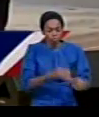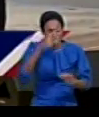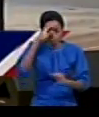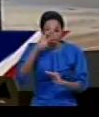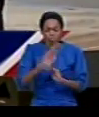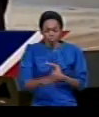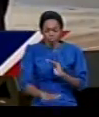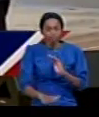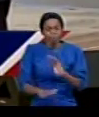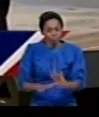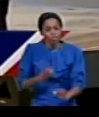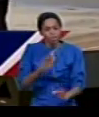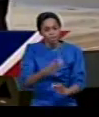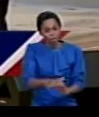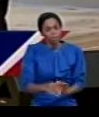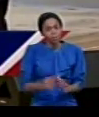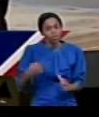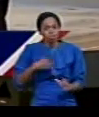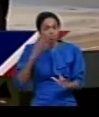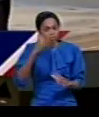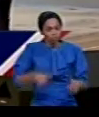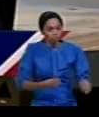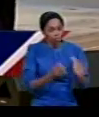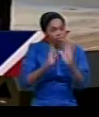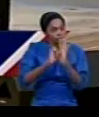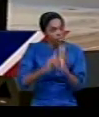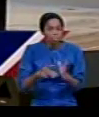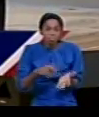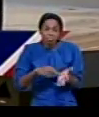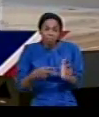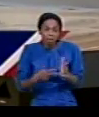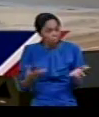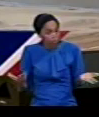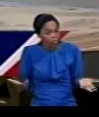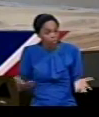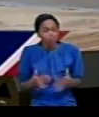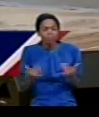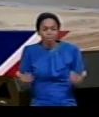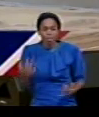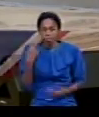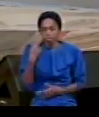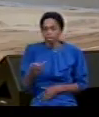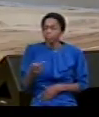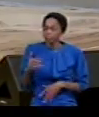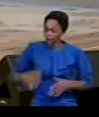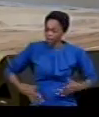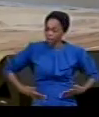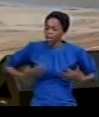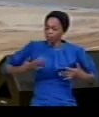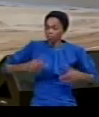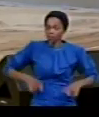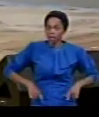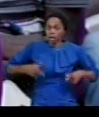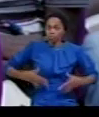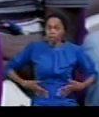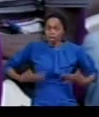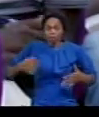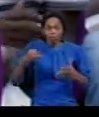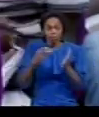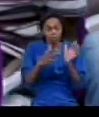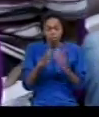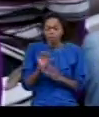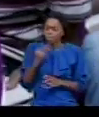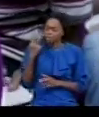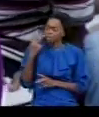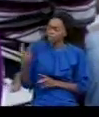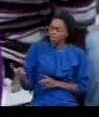should follow his steps. What does that mean? I look at the life of Jesus, and I look at the way and the